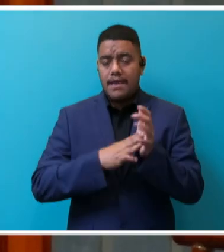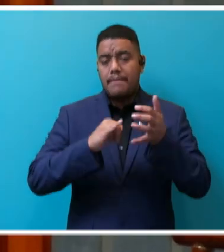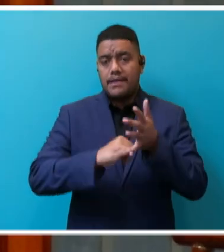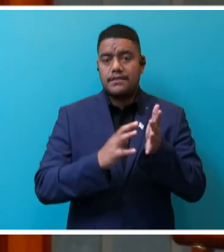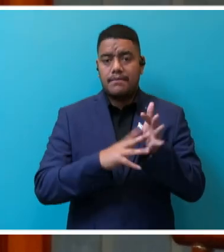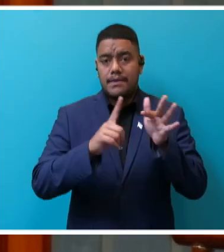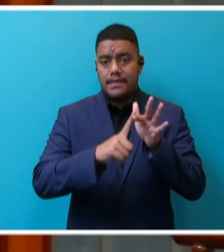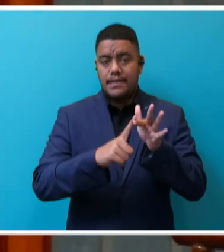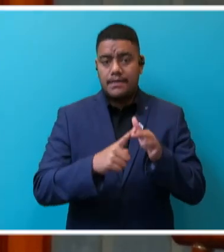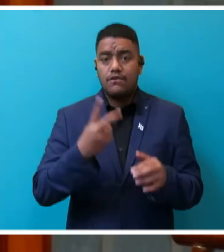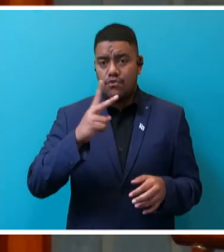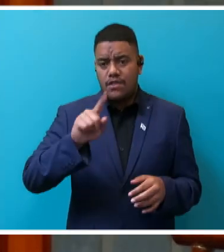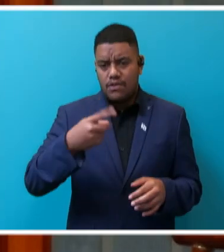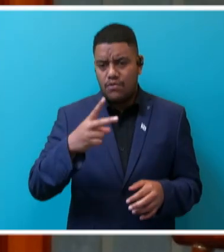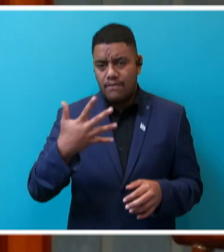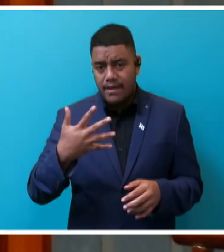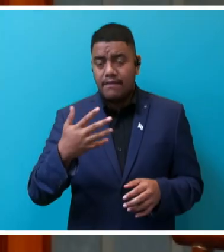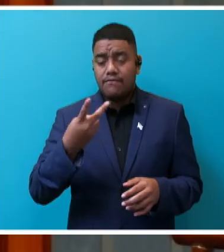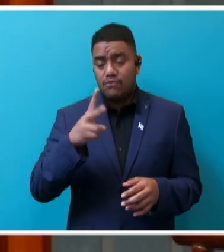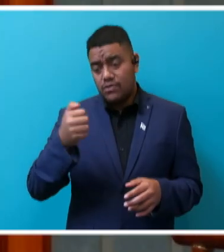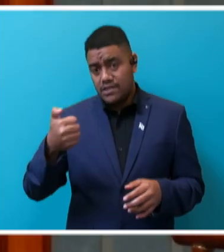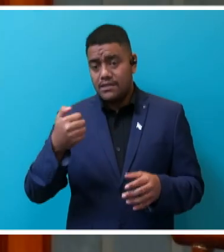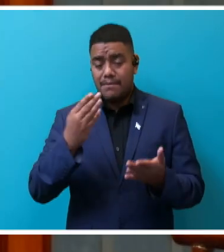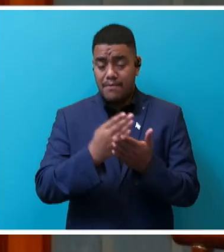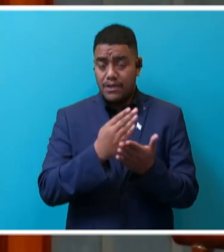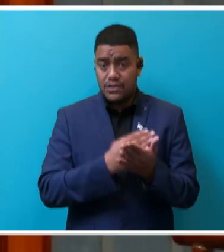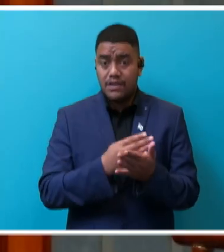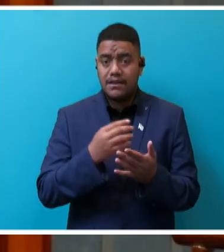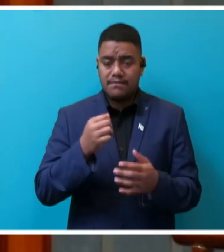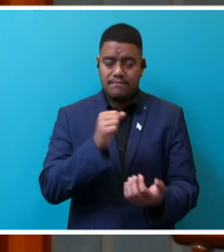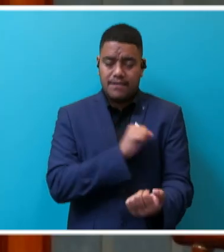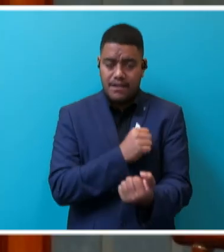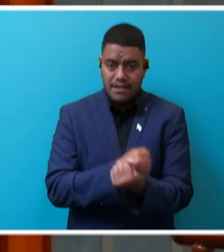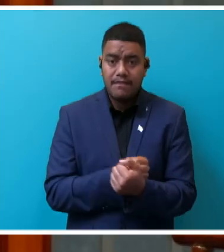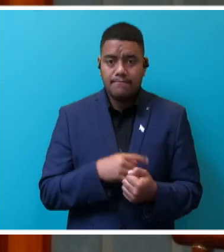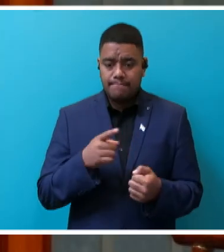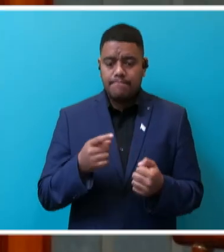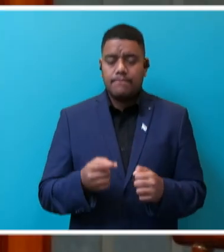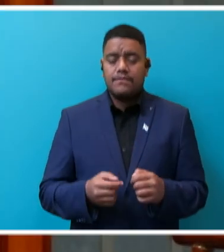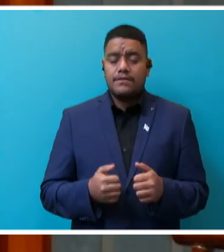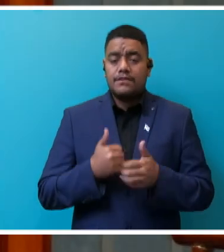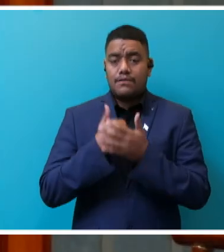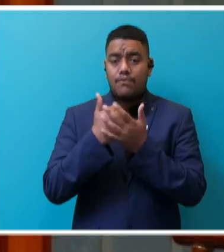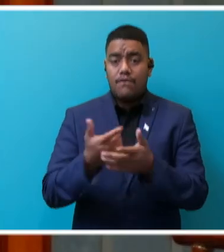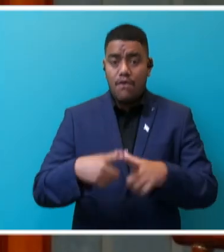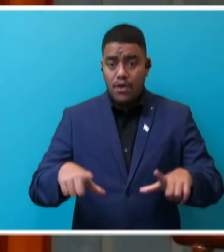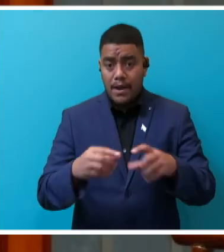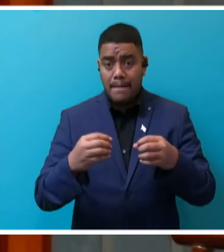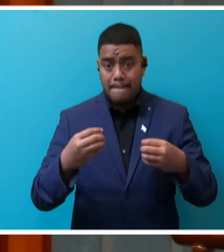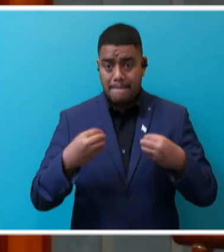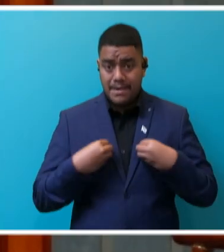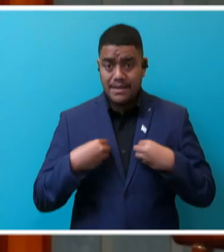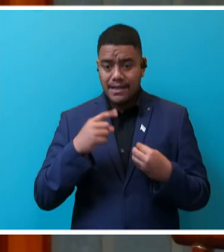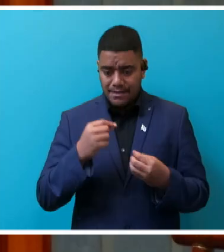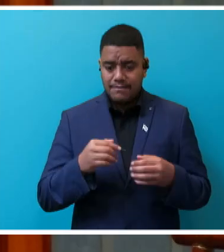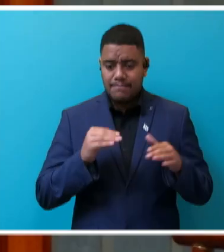Through the 2025-26 budget, the government has strengthened support for local businesses, ensuring that they can actively